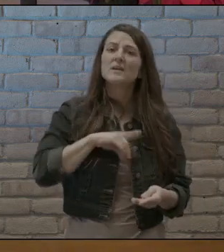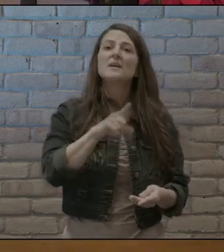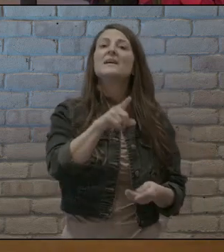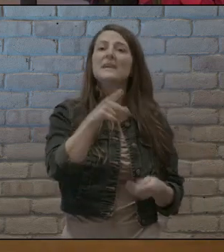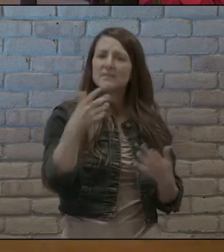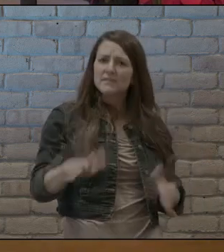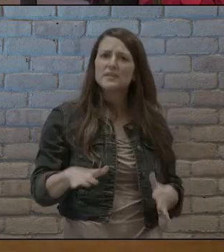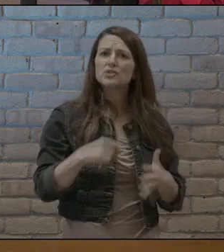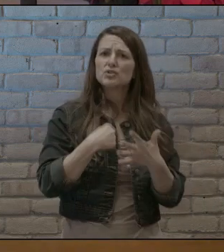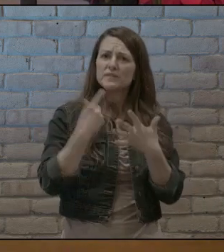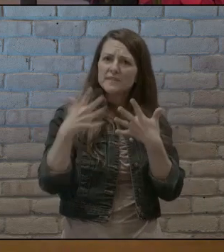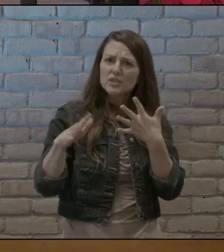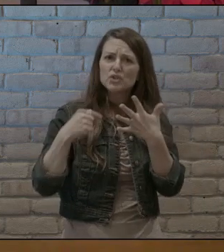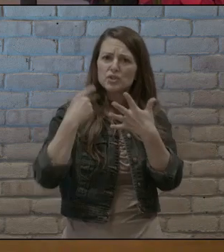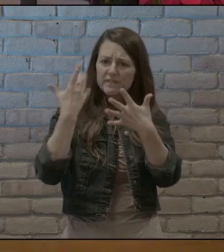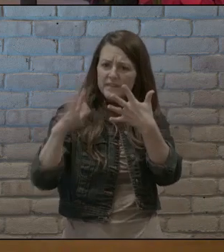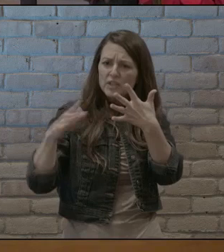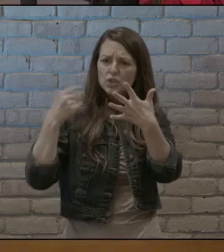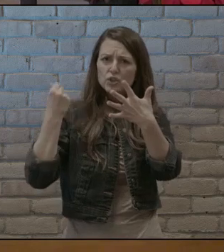He has.